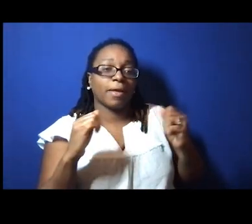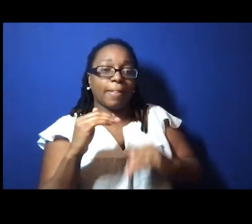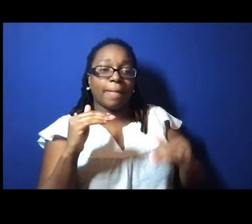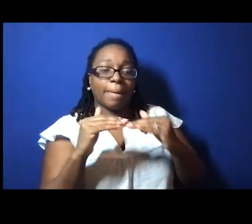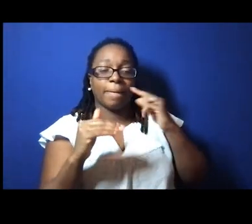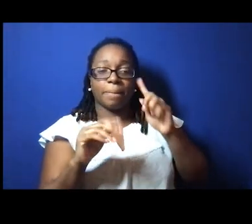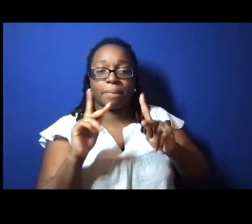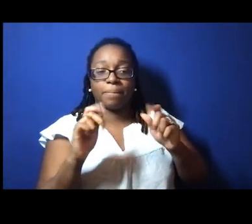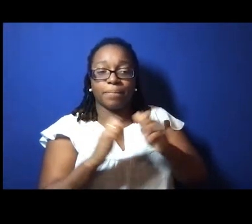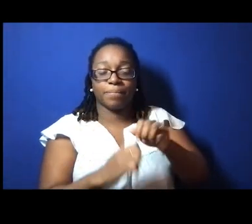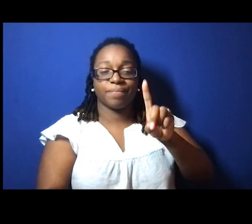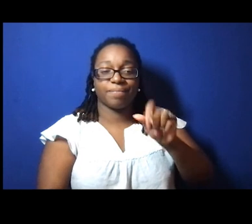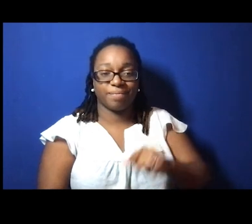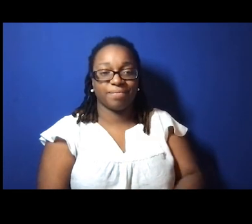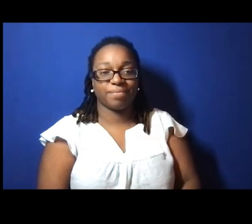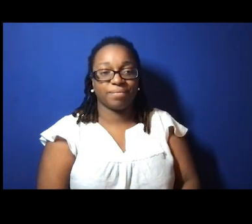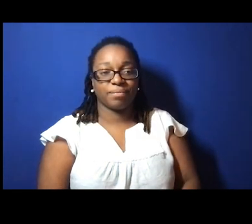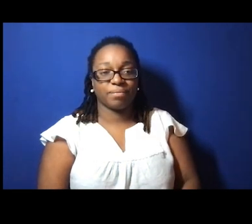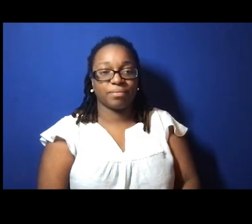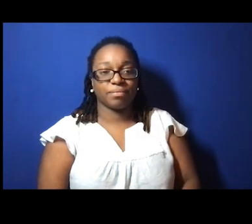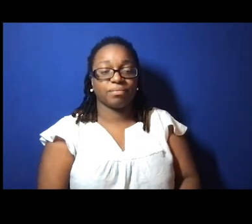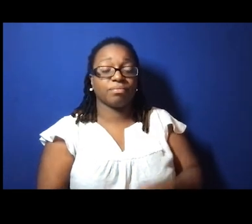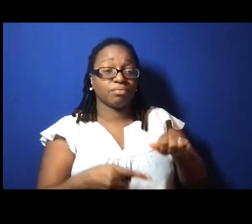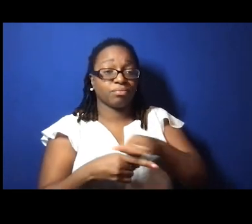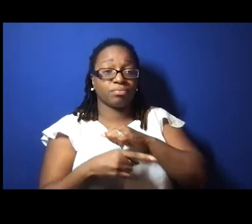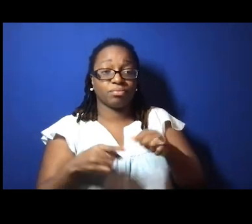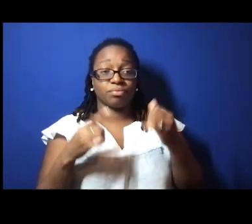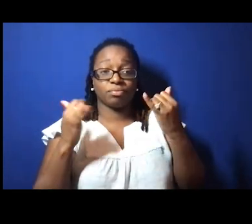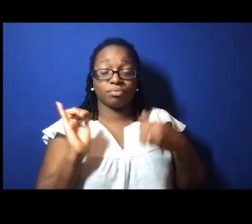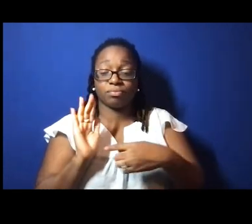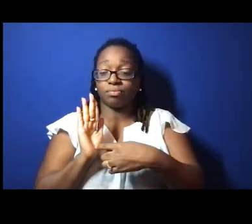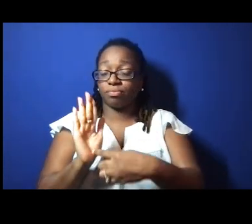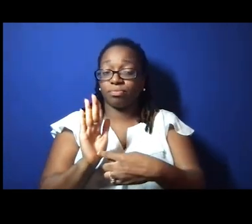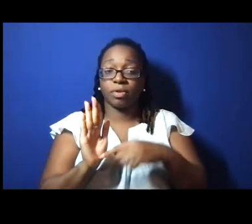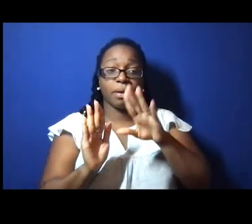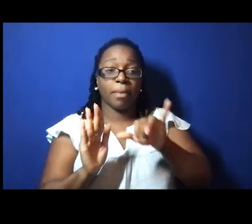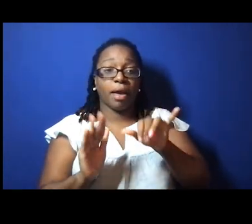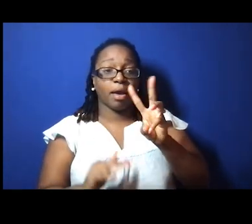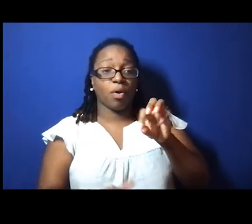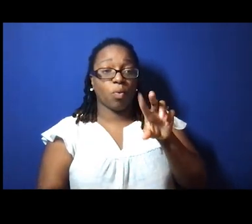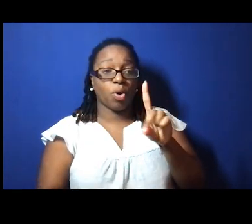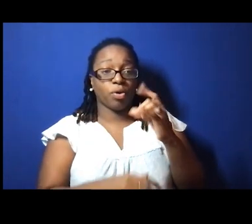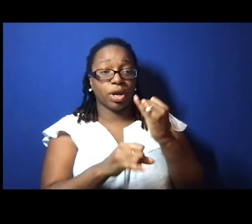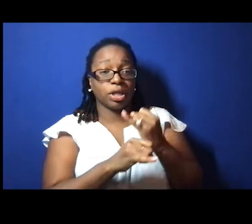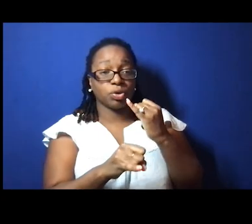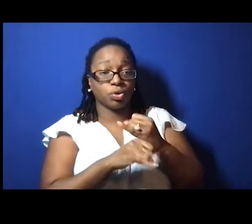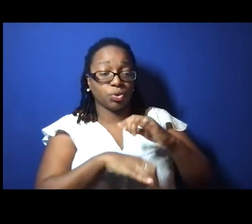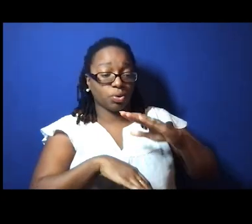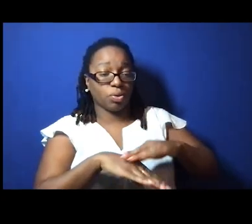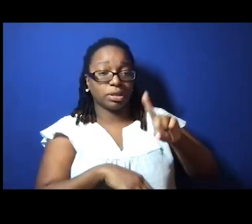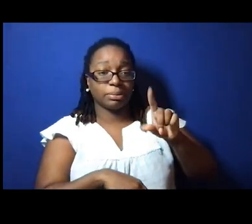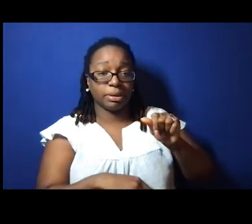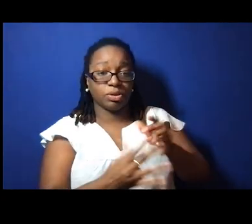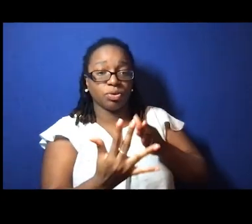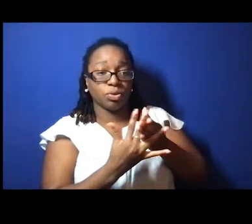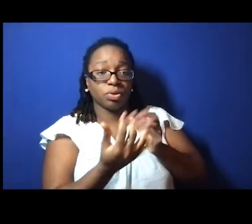health equity for people with disabilities. This training has been brought to you by the World Institute on